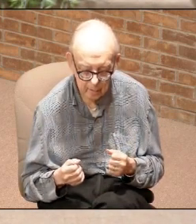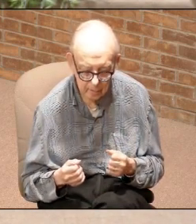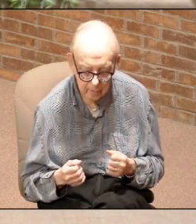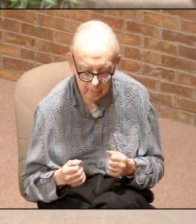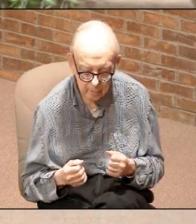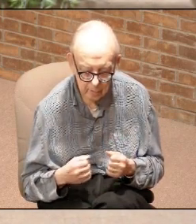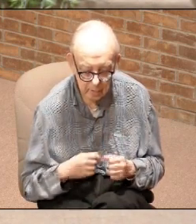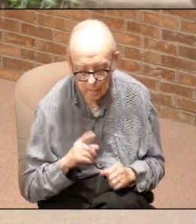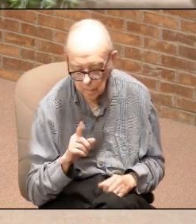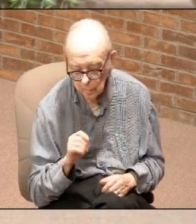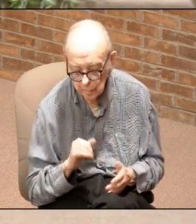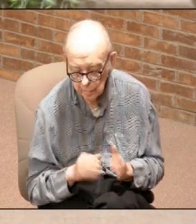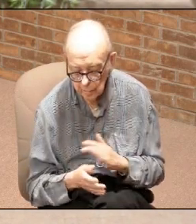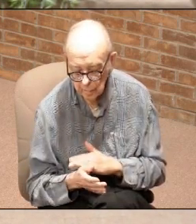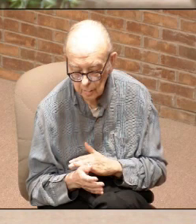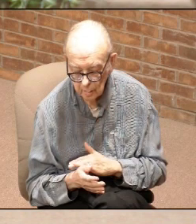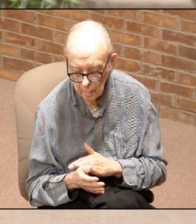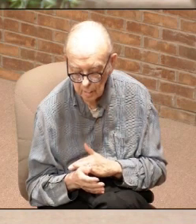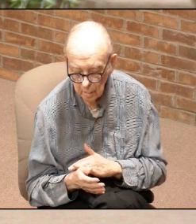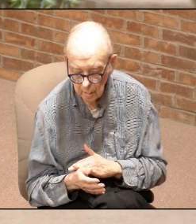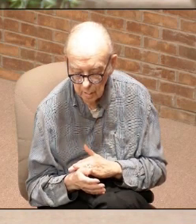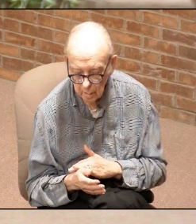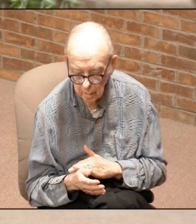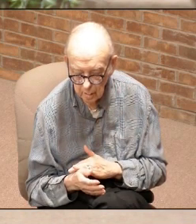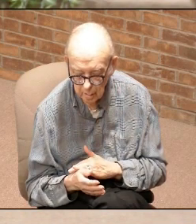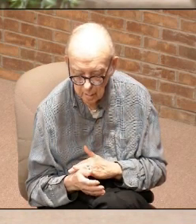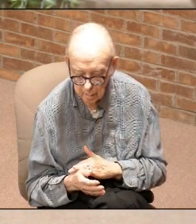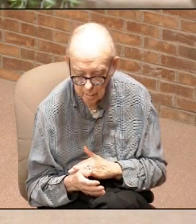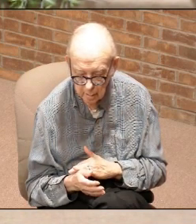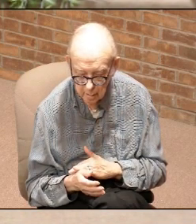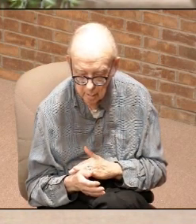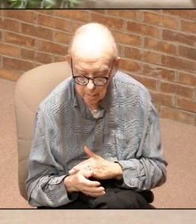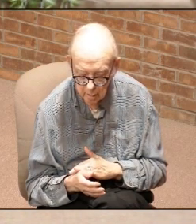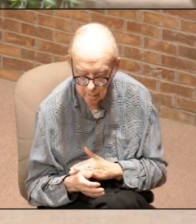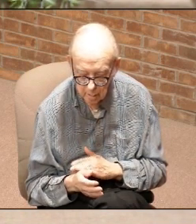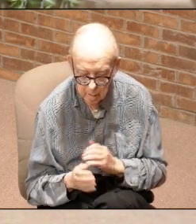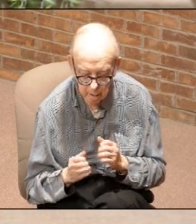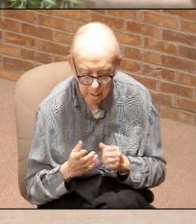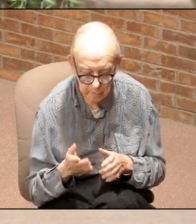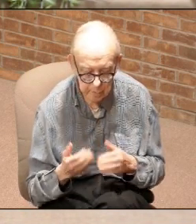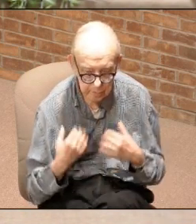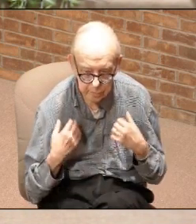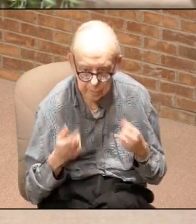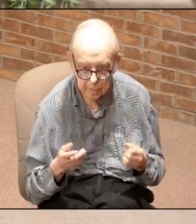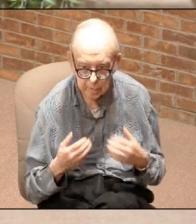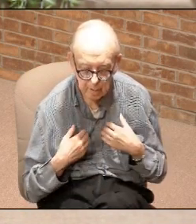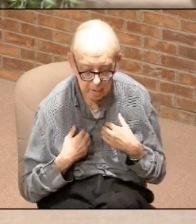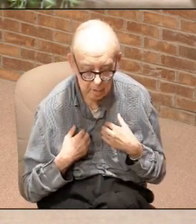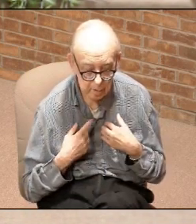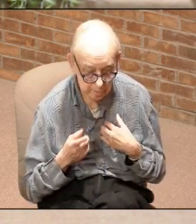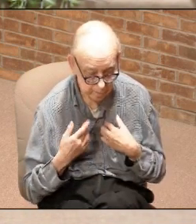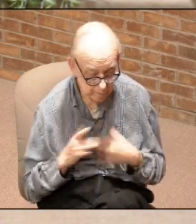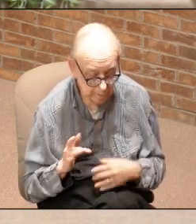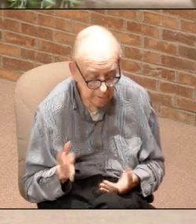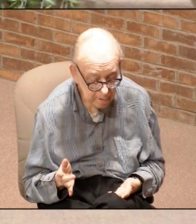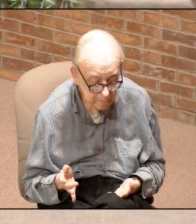my question to you this morning is how much strength do you have are you hurting